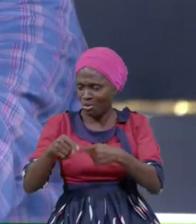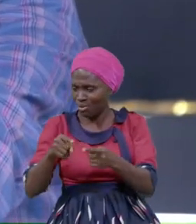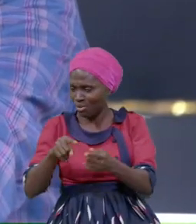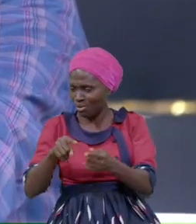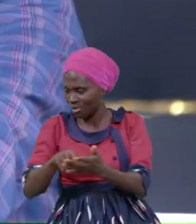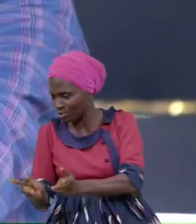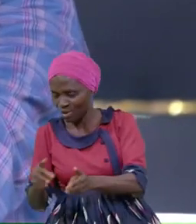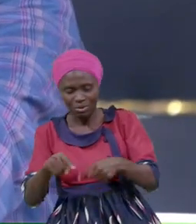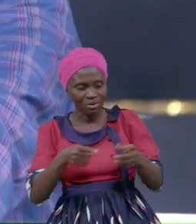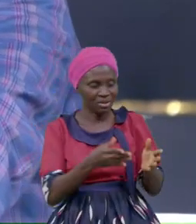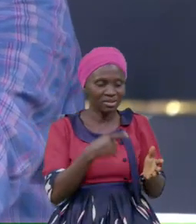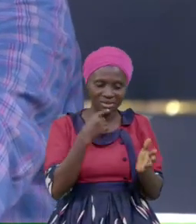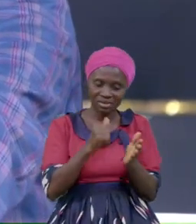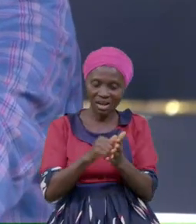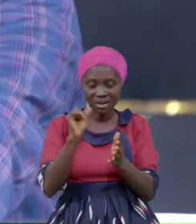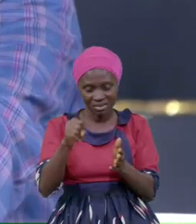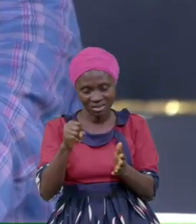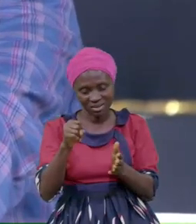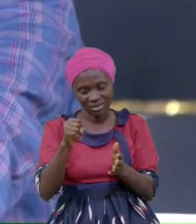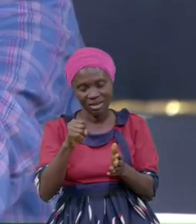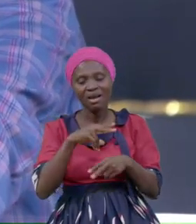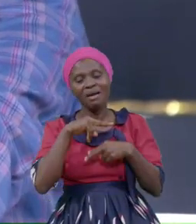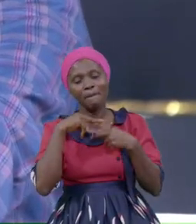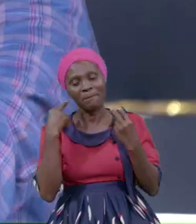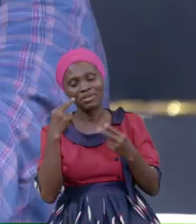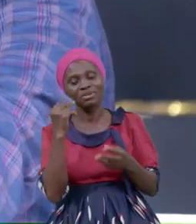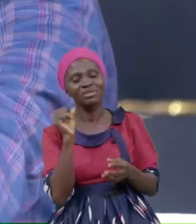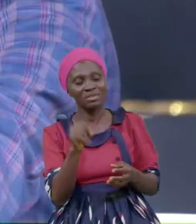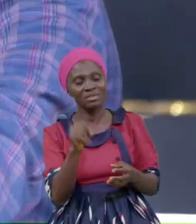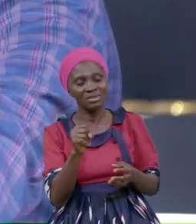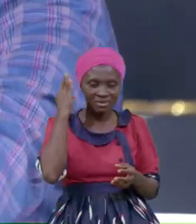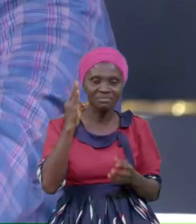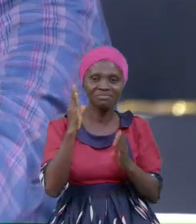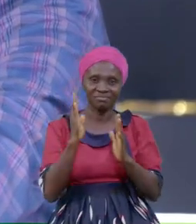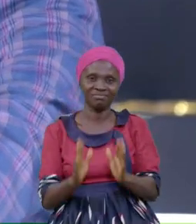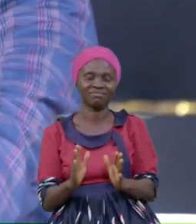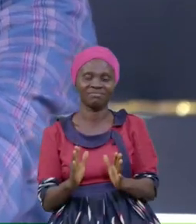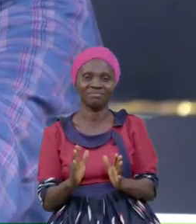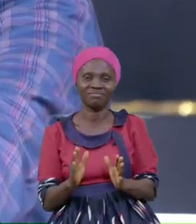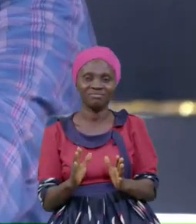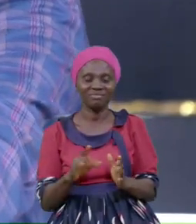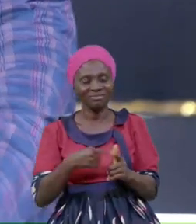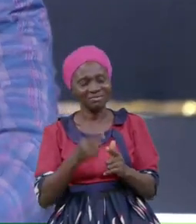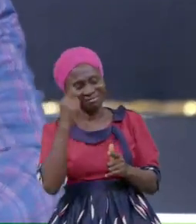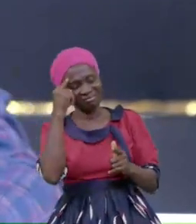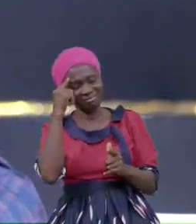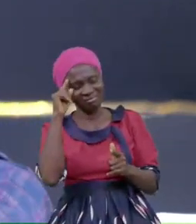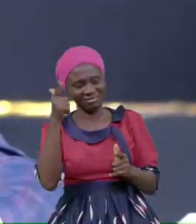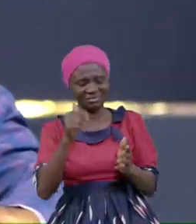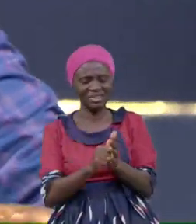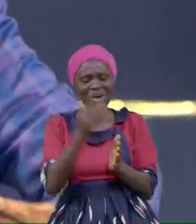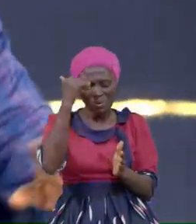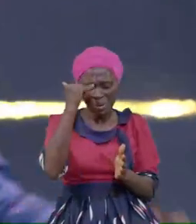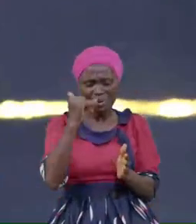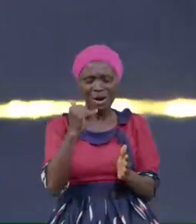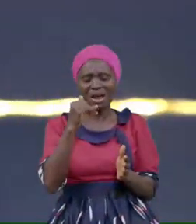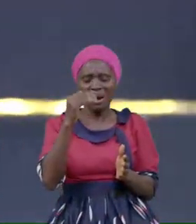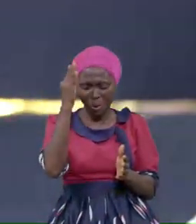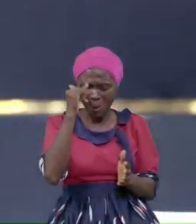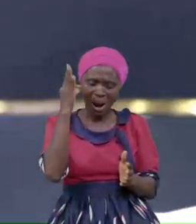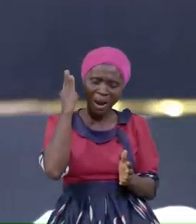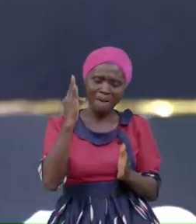other, you tried, you see, how does the pastor want me to go this way? All my friends are going the other way. How does the